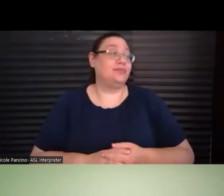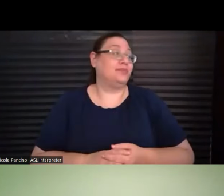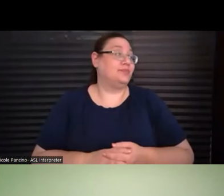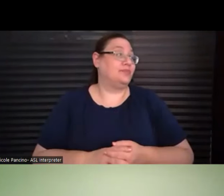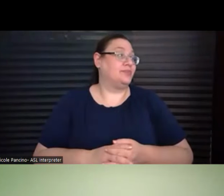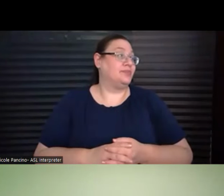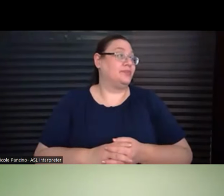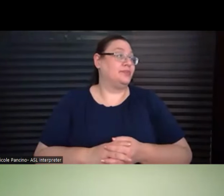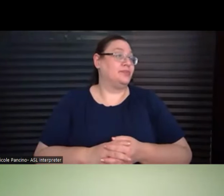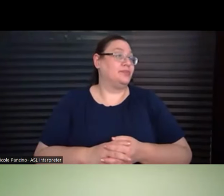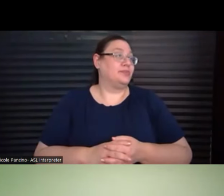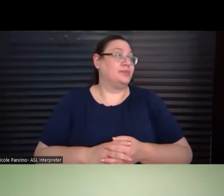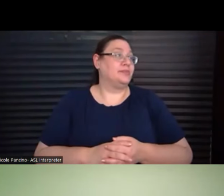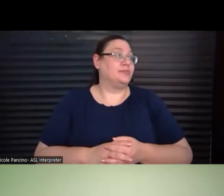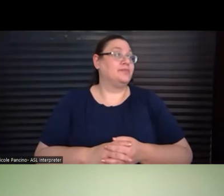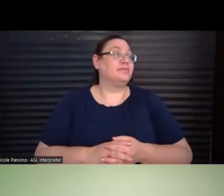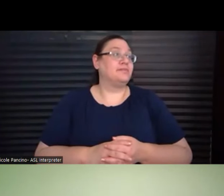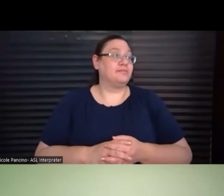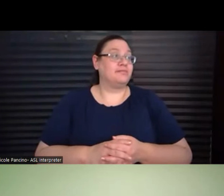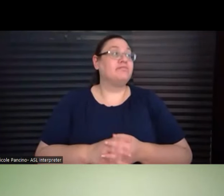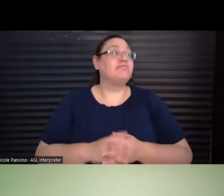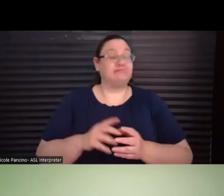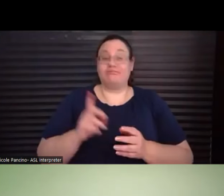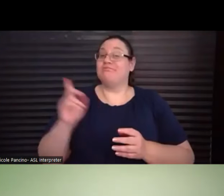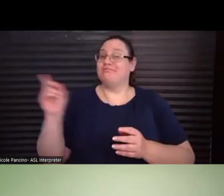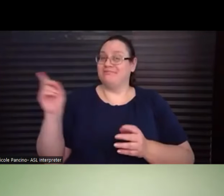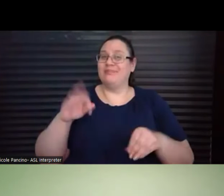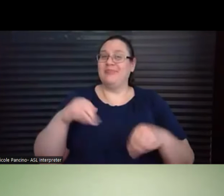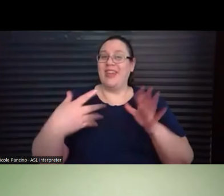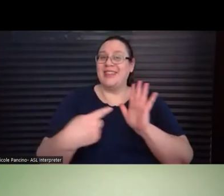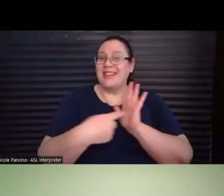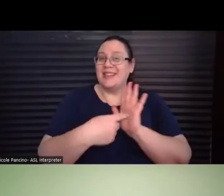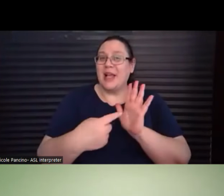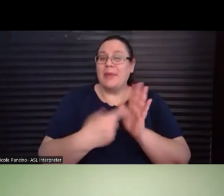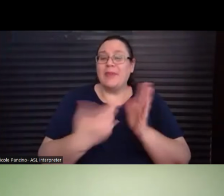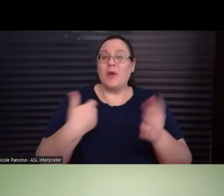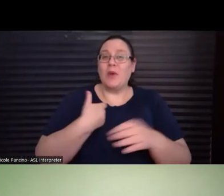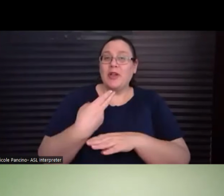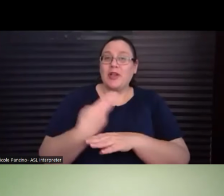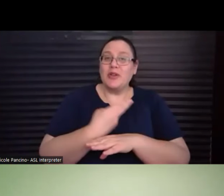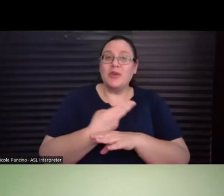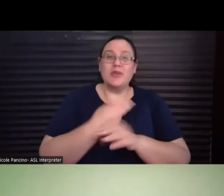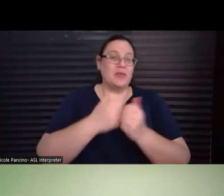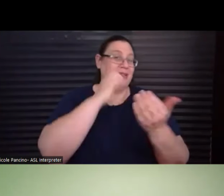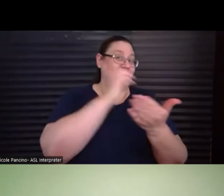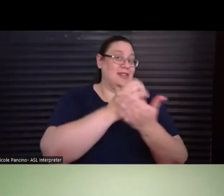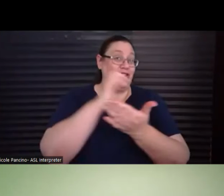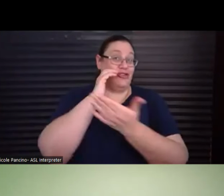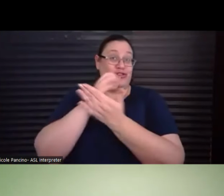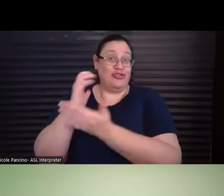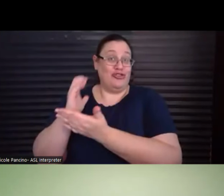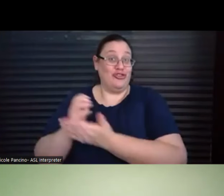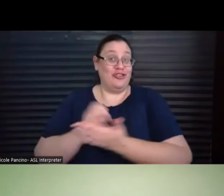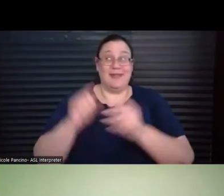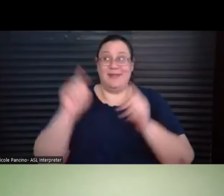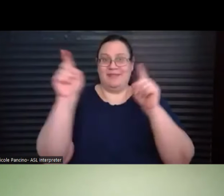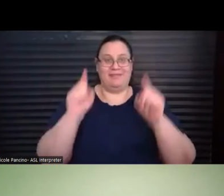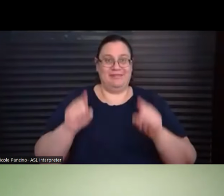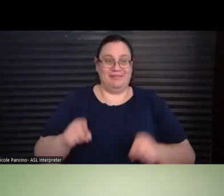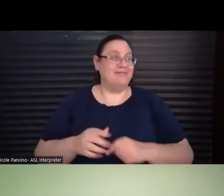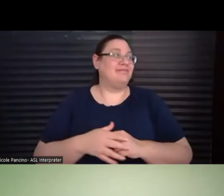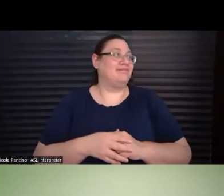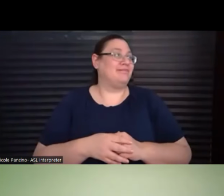this one in particular gives an example of what we would use with some pictures, right? So